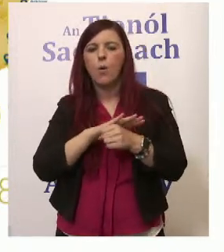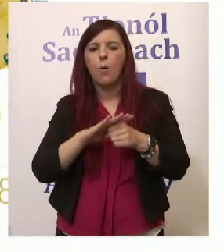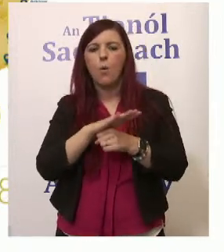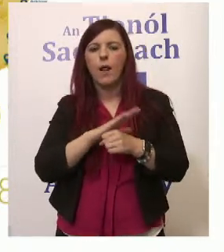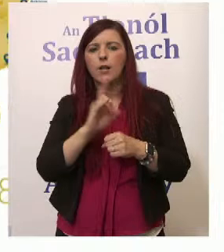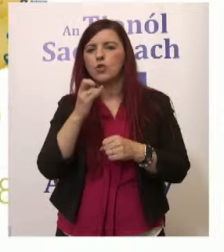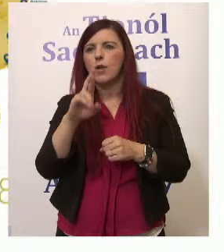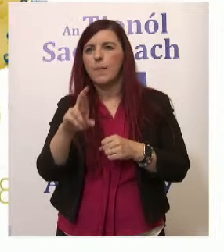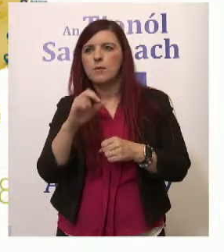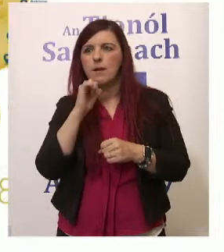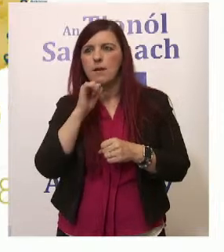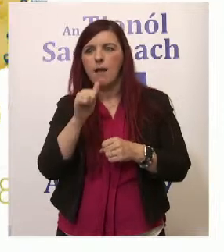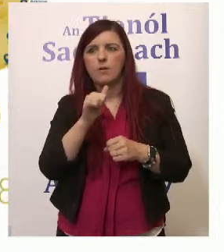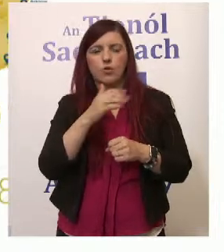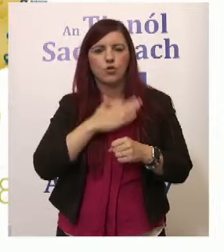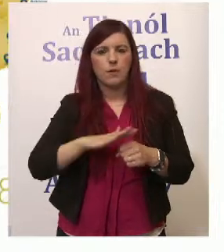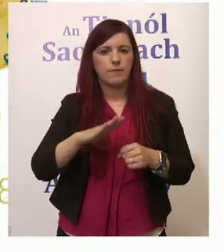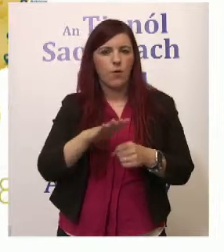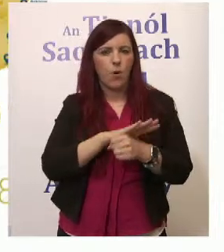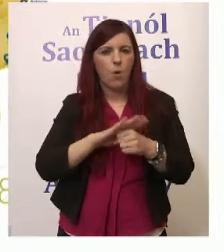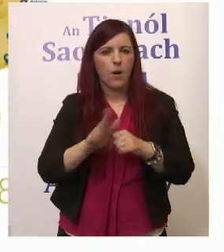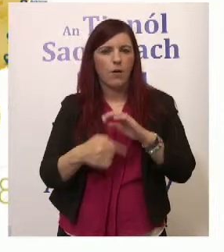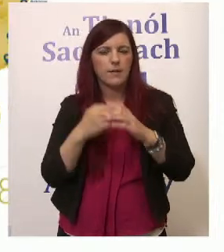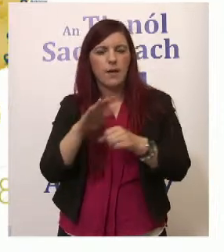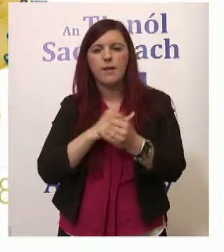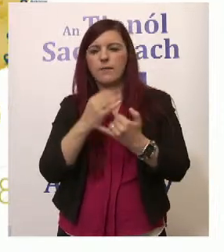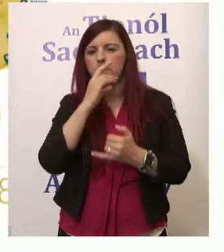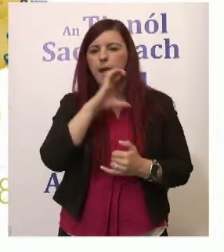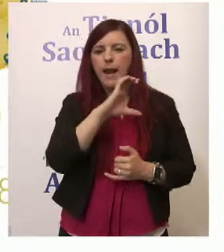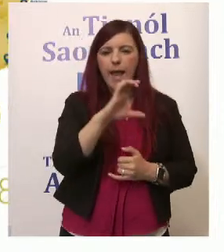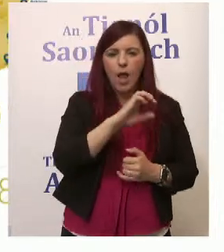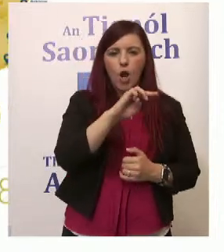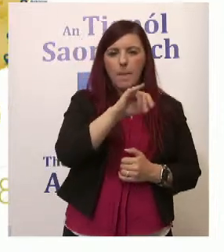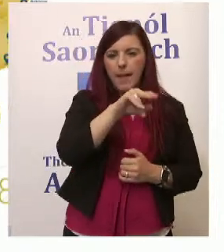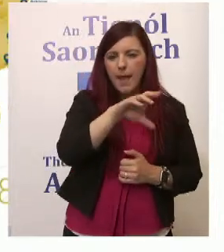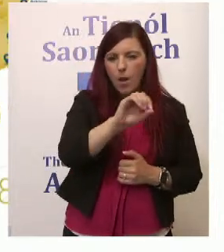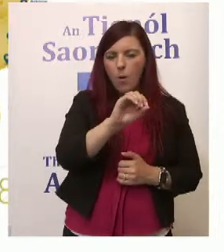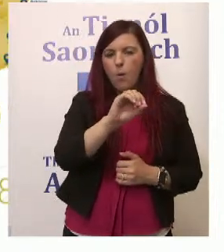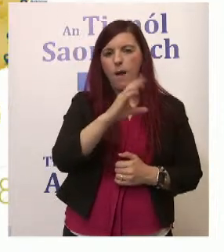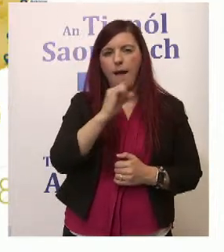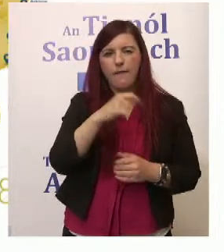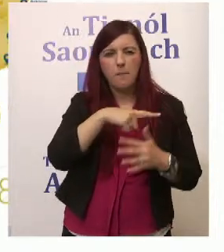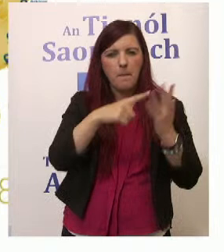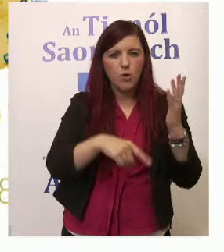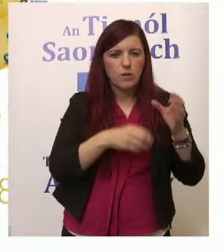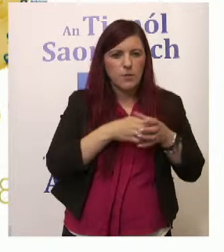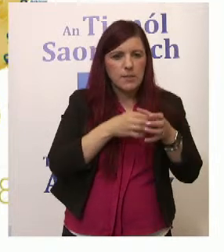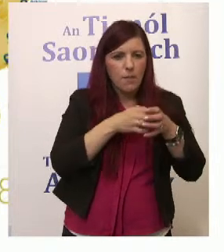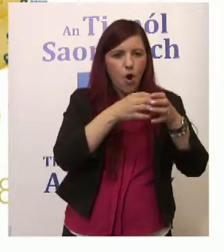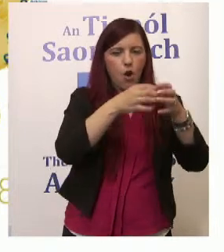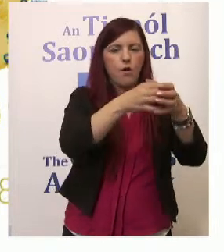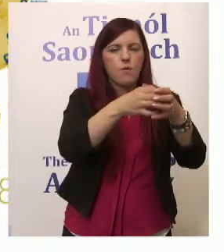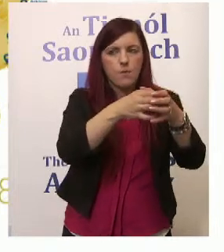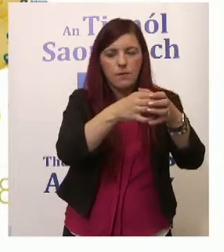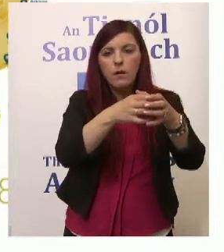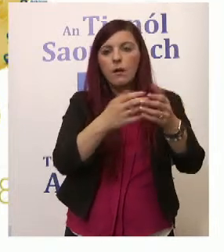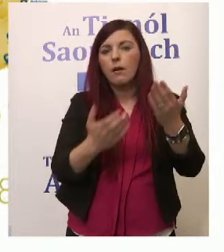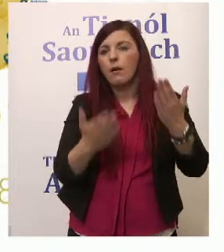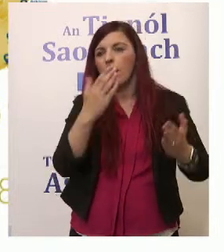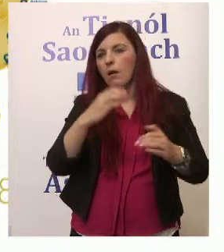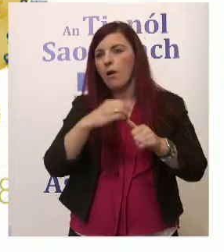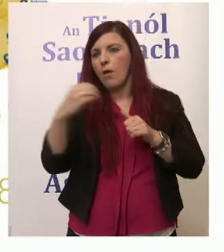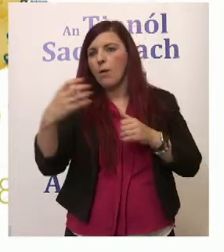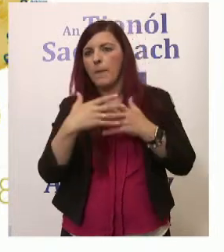the local authority areas, though some places like Clare and Mayo tend to have multiple smaller units. In contrast, some of the bigger